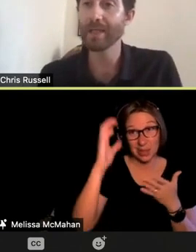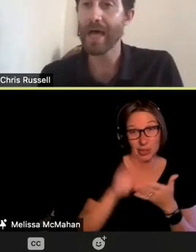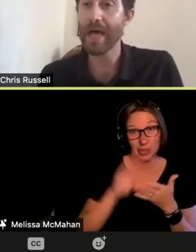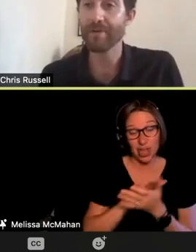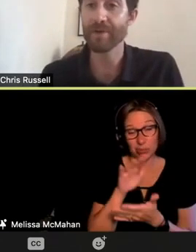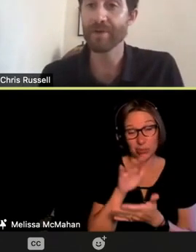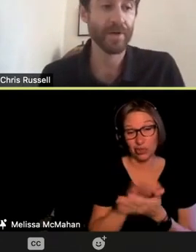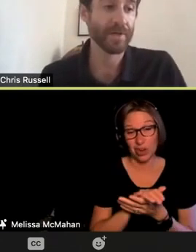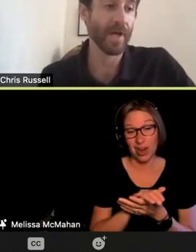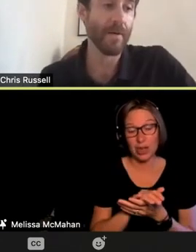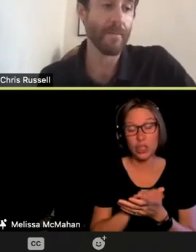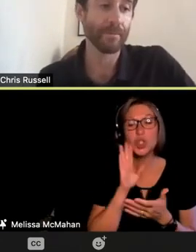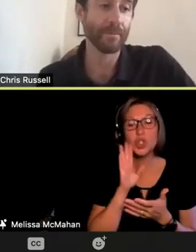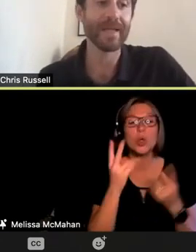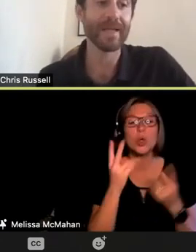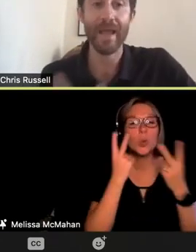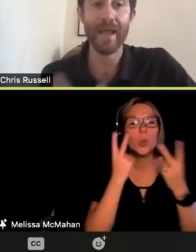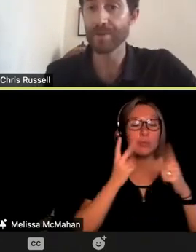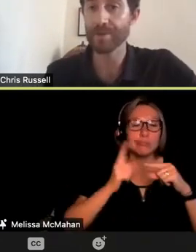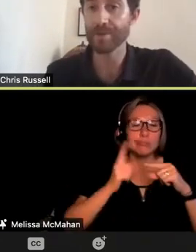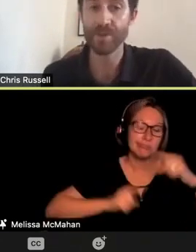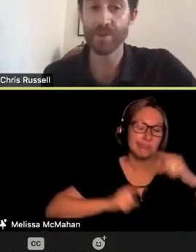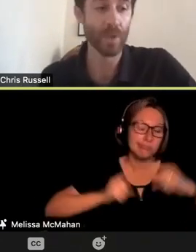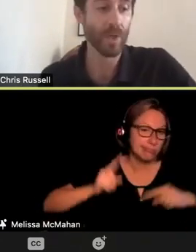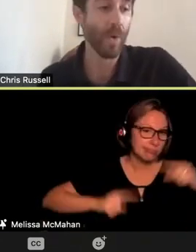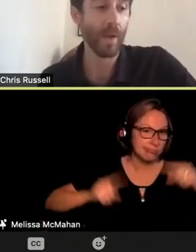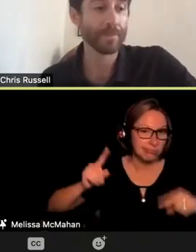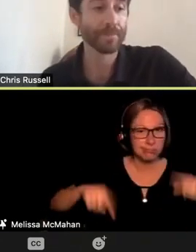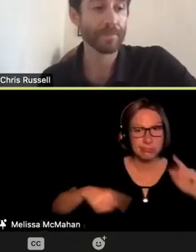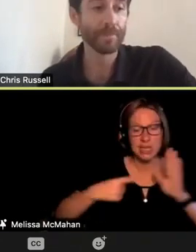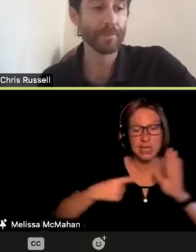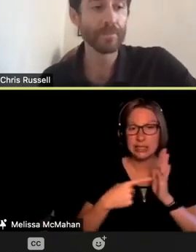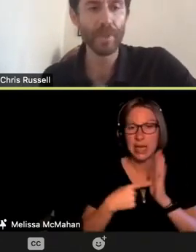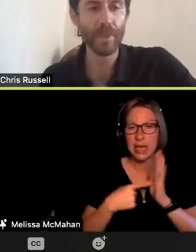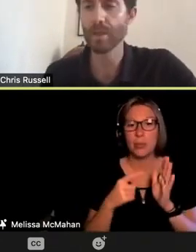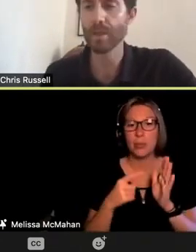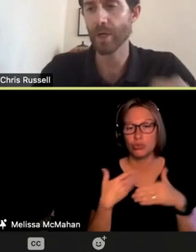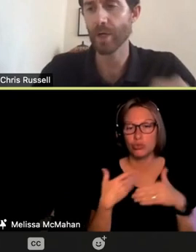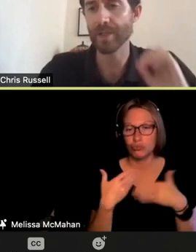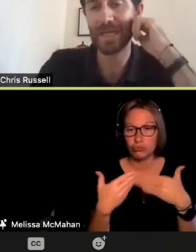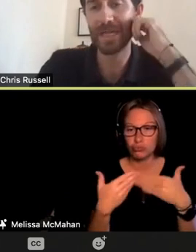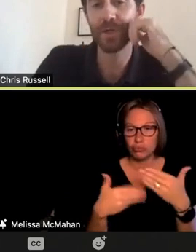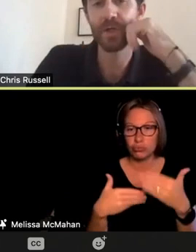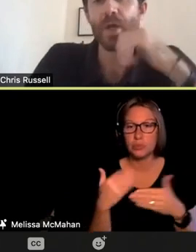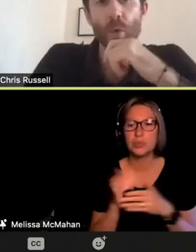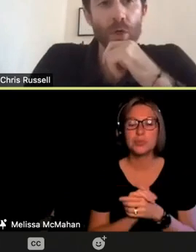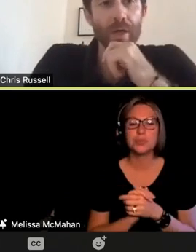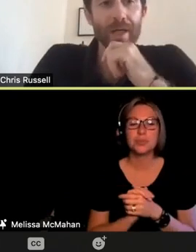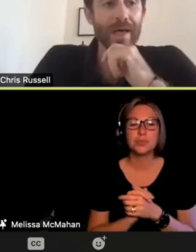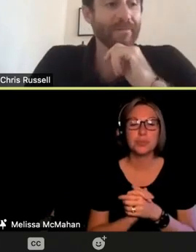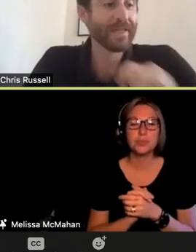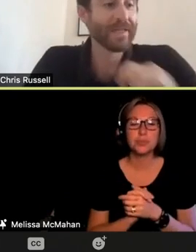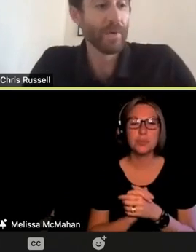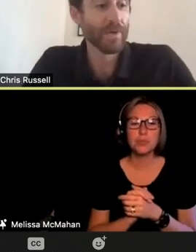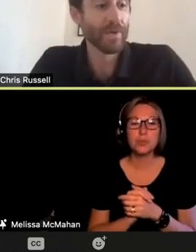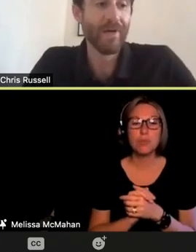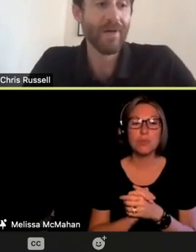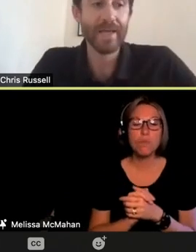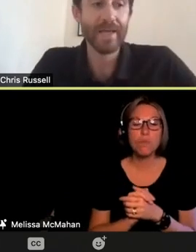going to look at a lot of different examples as we go on a little later in the session. We're going to look at a